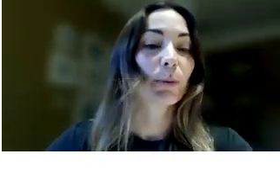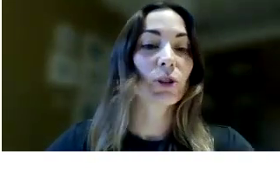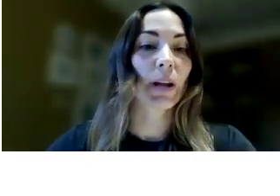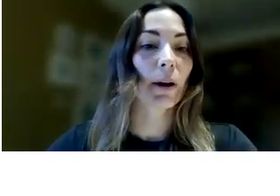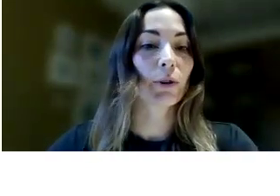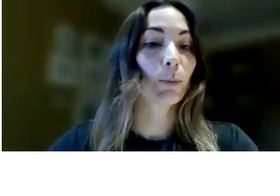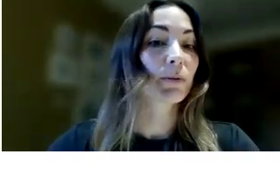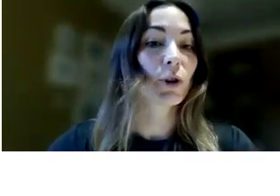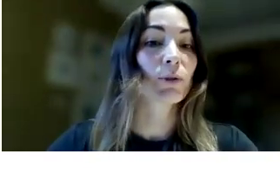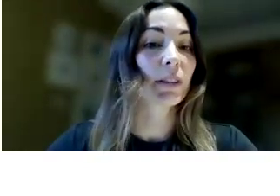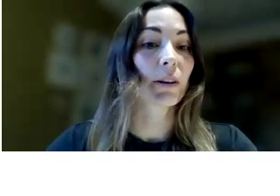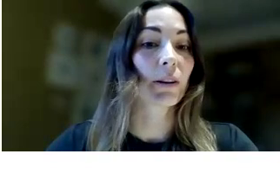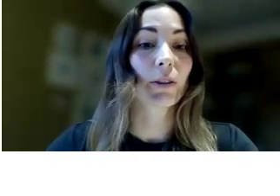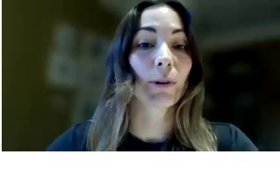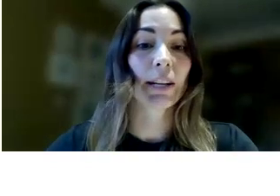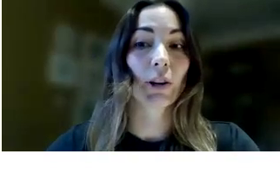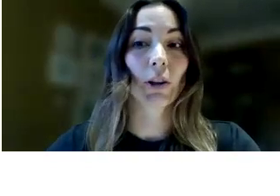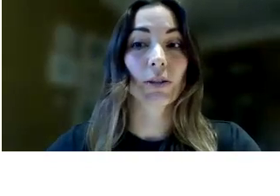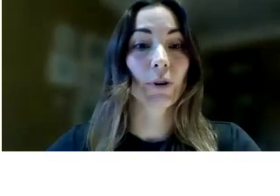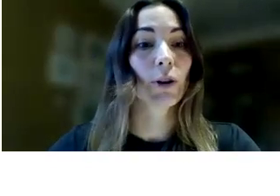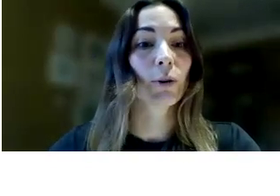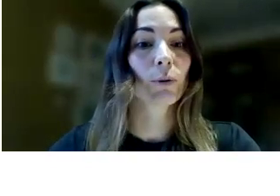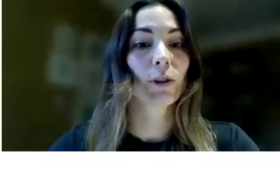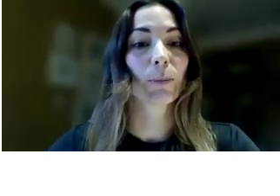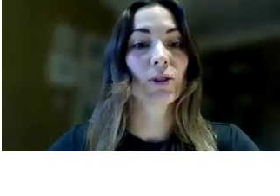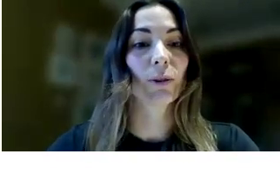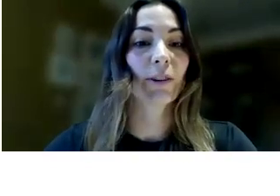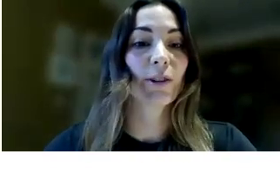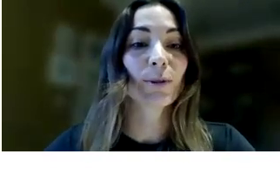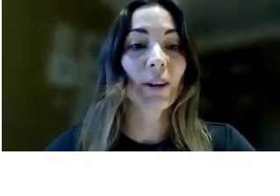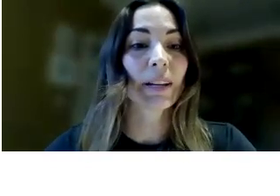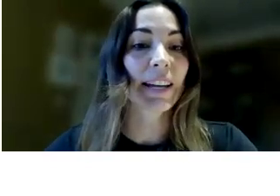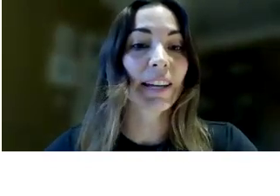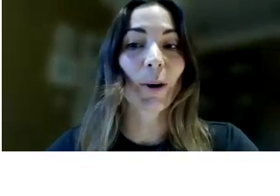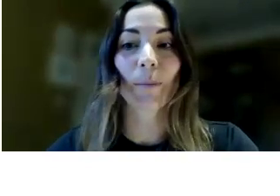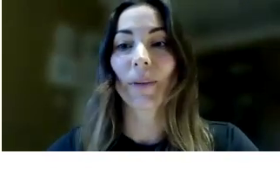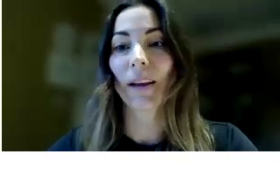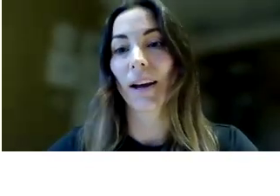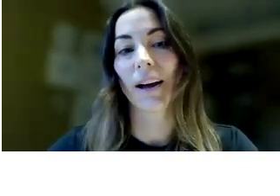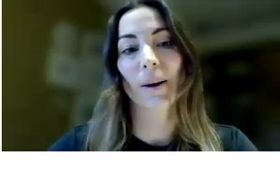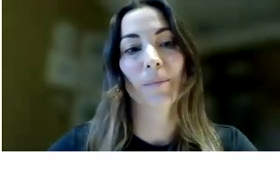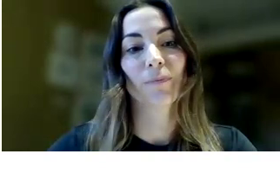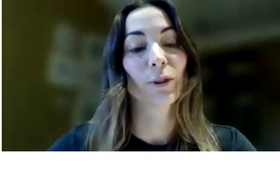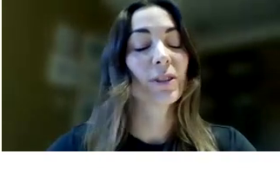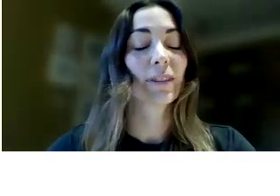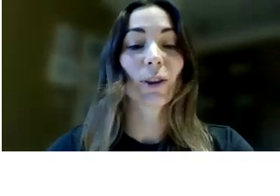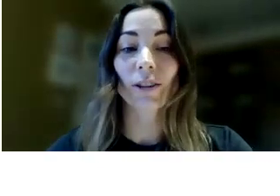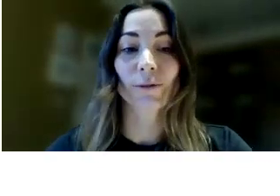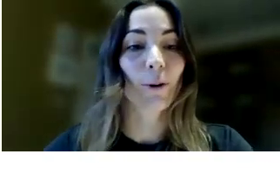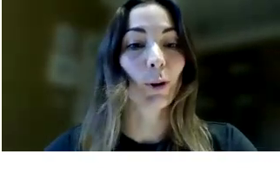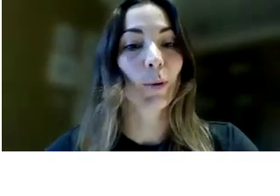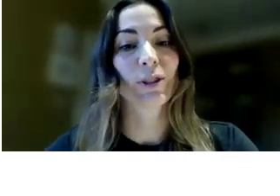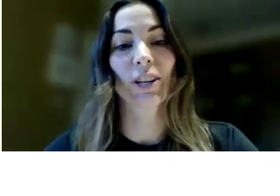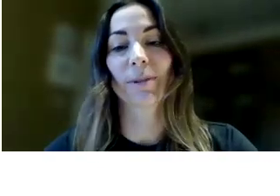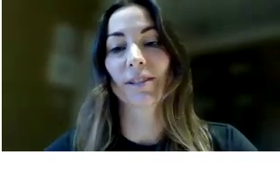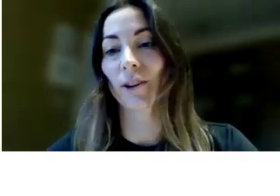And so you'll be chosen the right hearing loss for you. You'll be showed how to use them, maintain them. There's lots